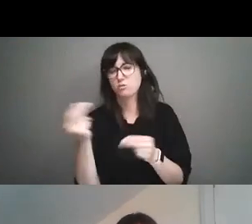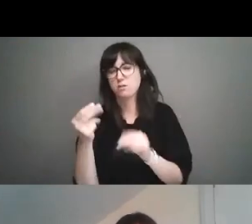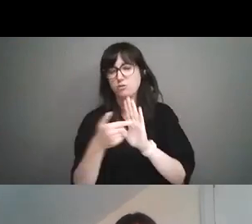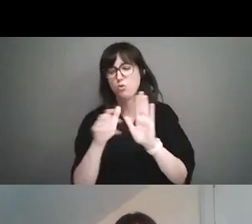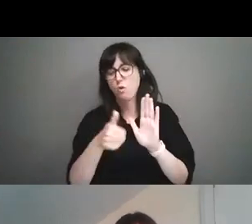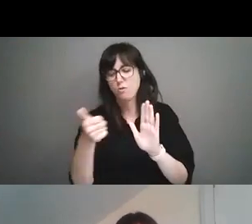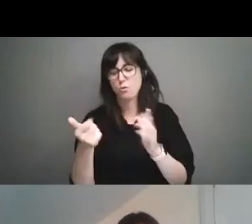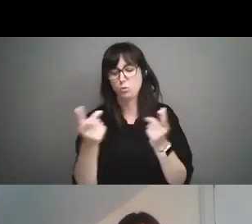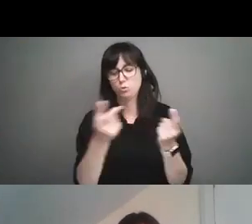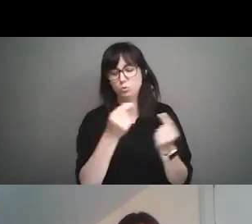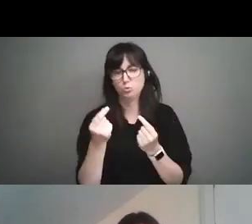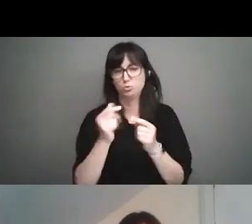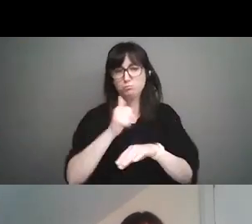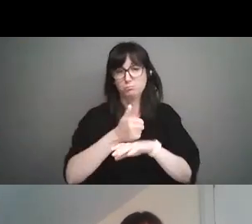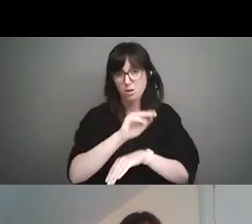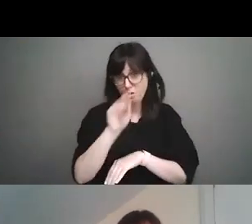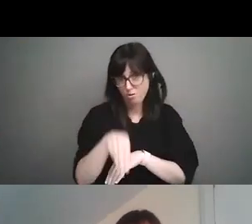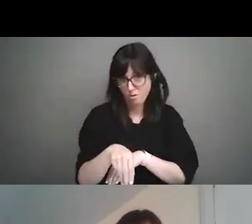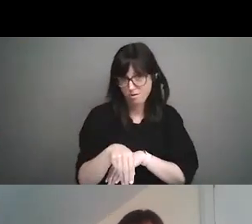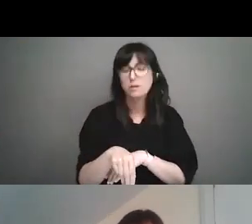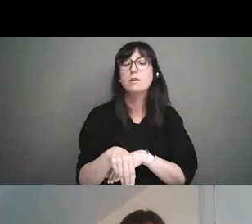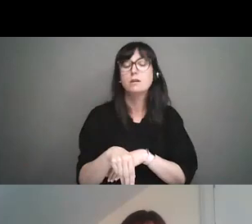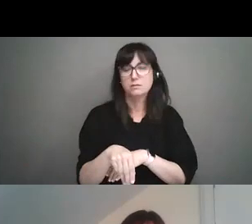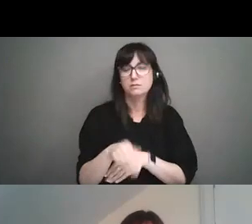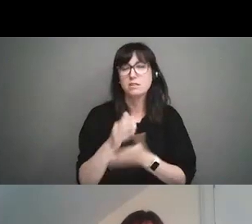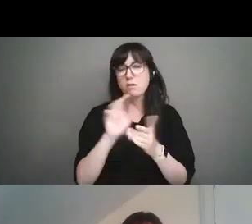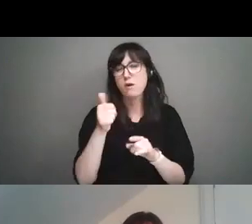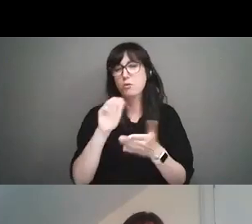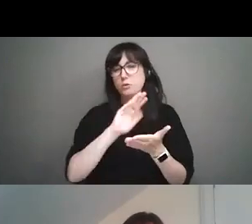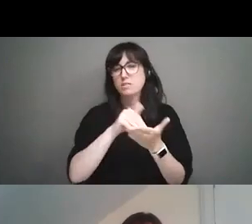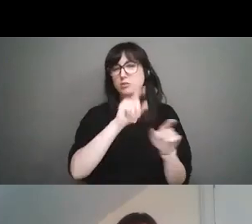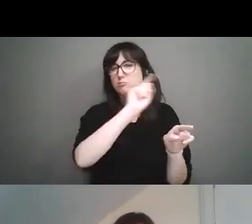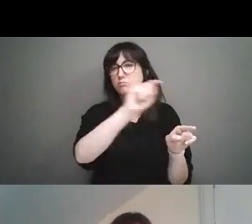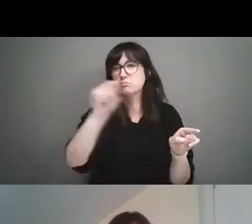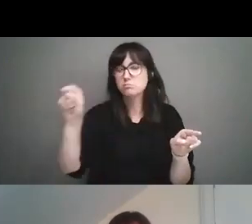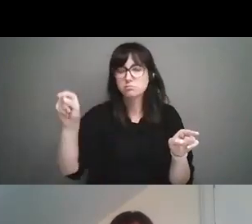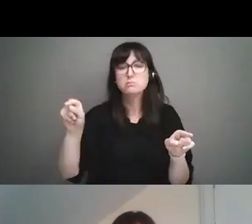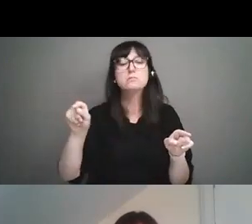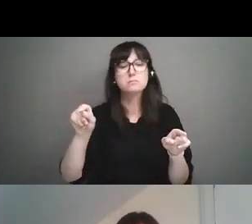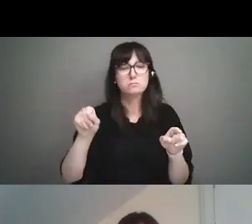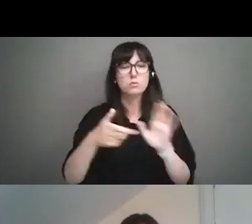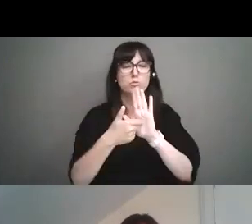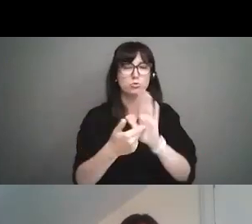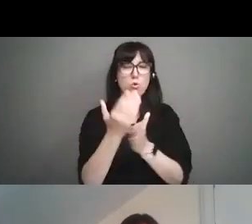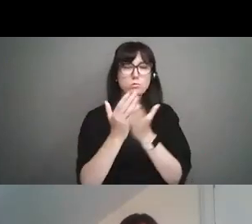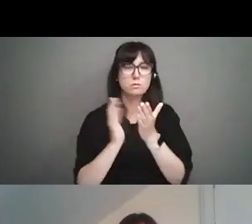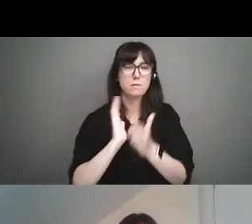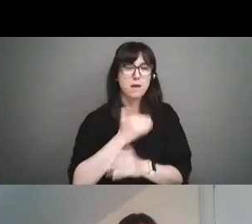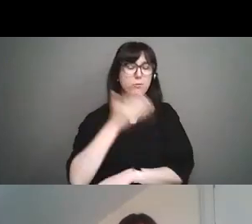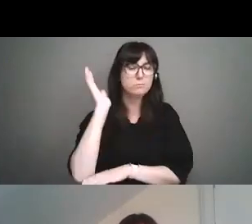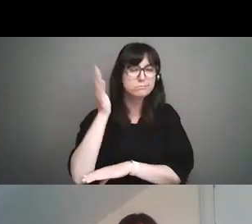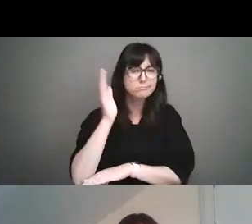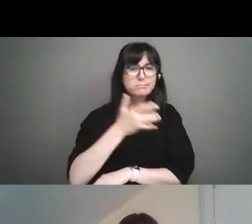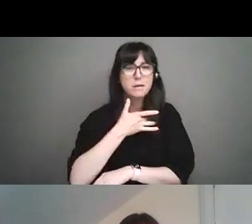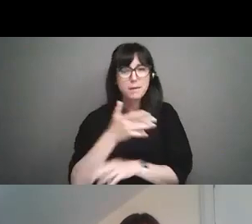we offer in Ottawa and that are being offered in some of the other new centers, and a sampling of some of the presentations.